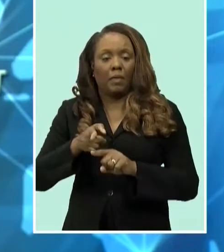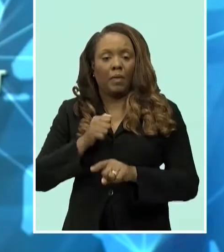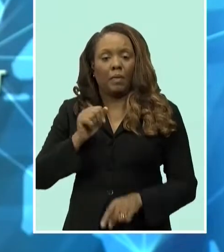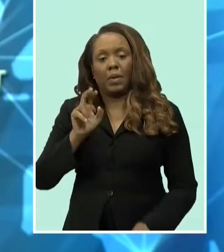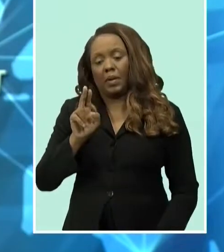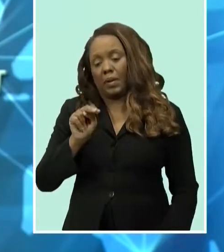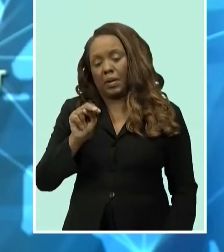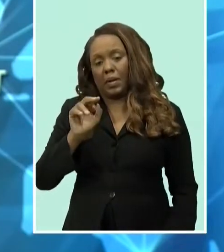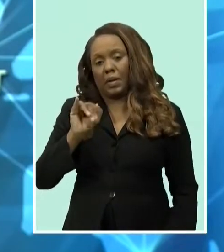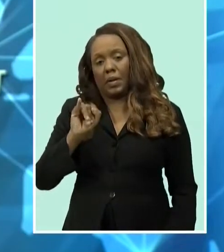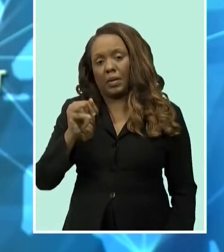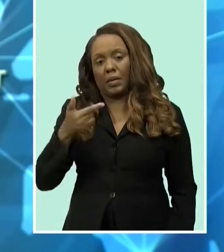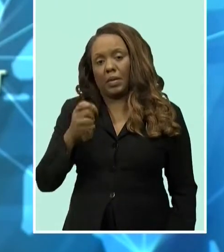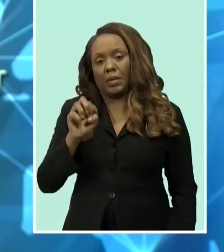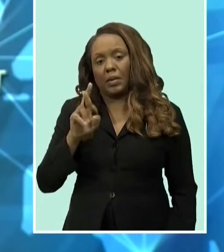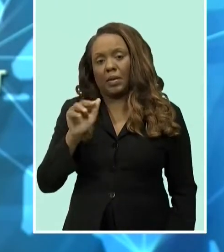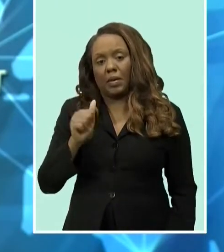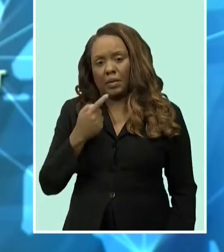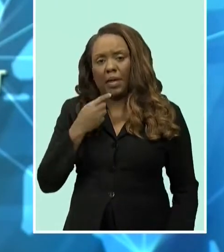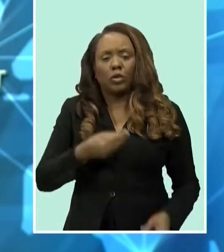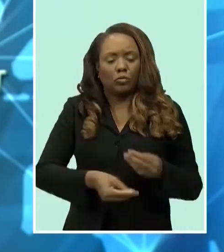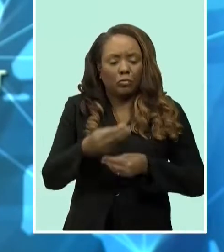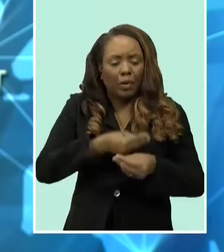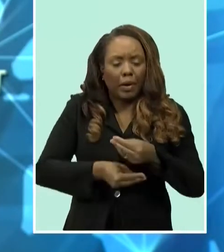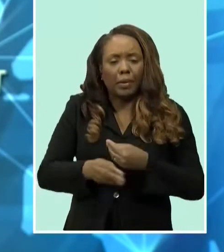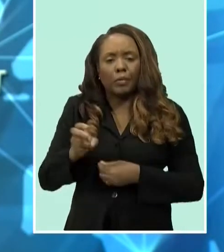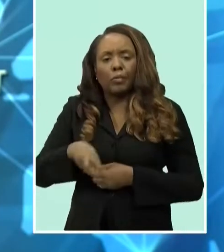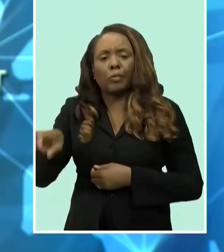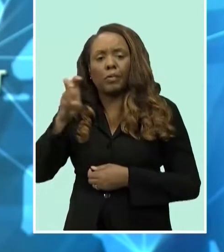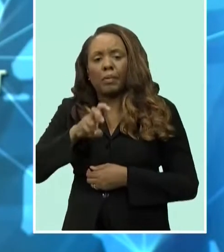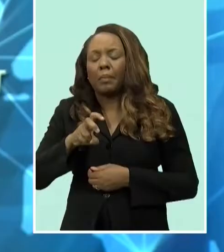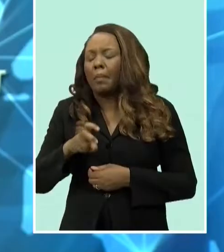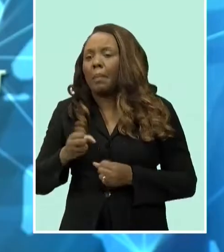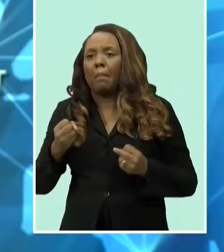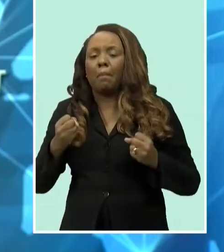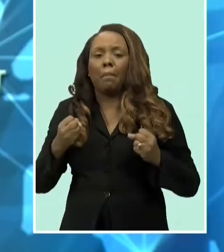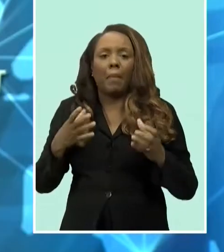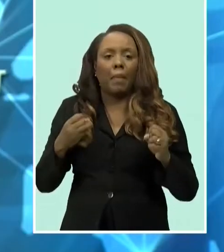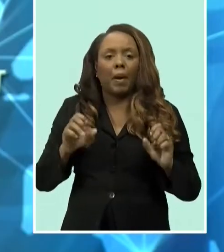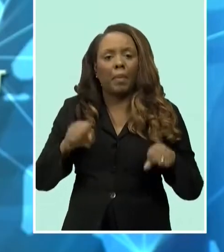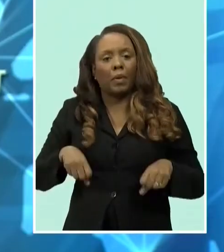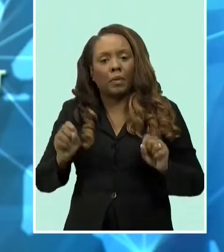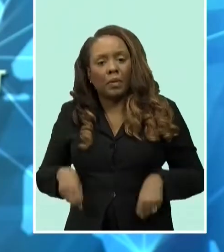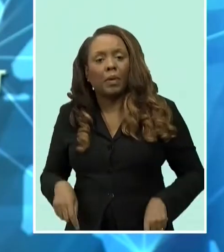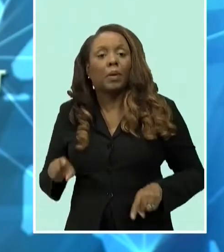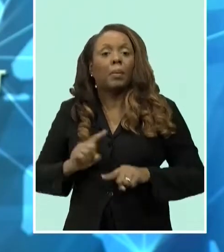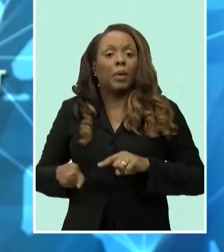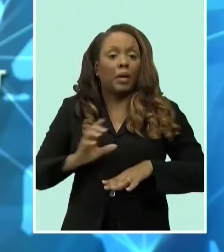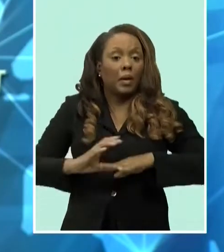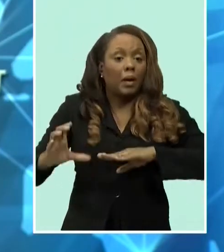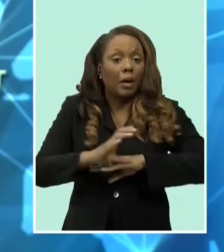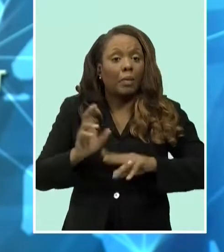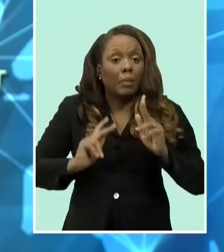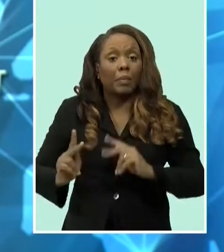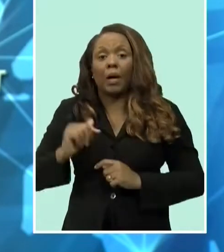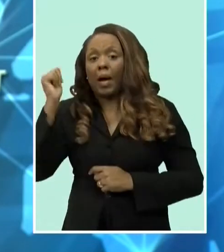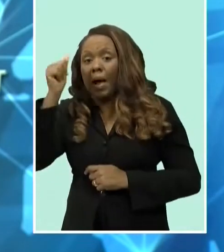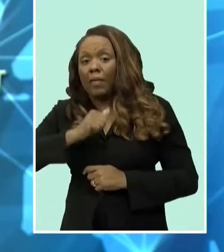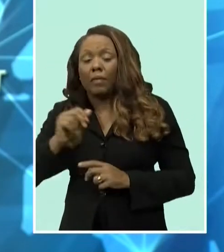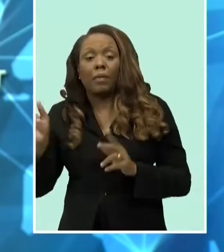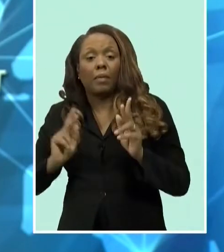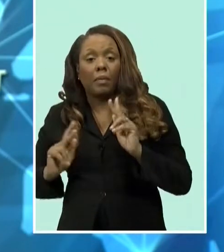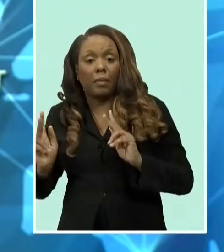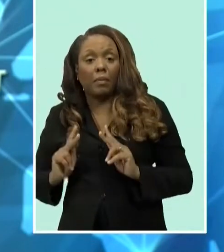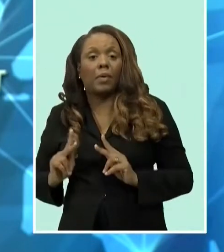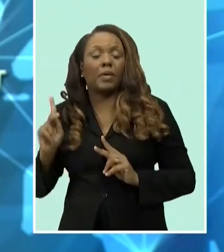tourism possibilities are endless once governments from the Caribbean and African countries can finally eliminate the vexing issue of air and